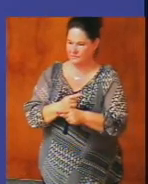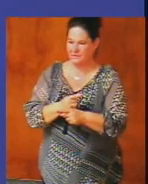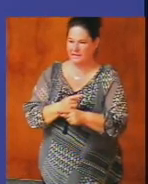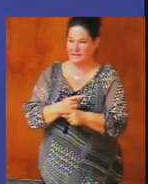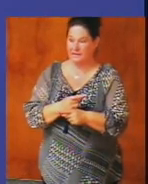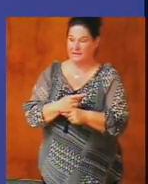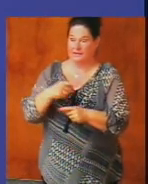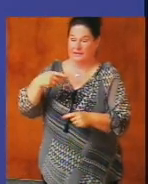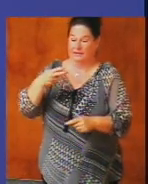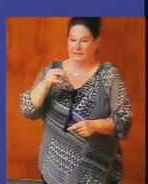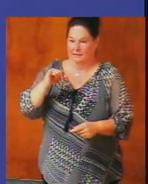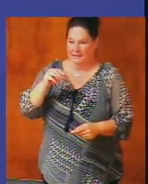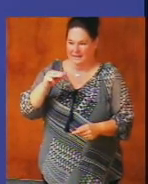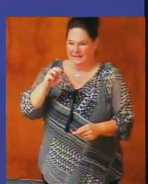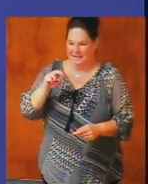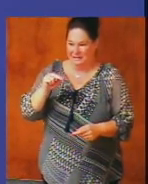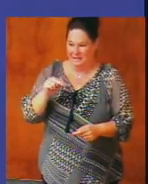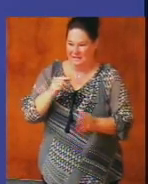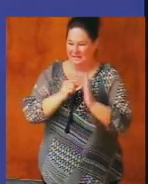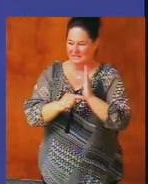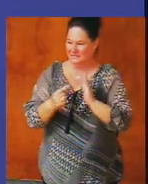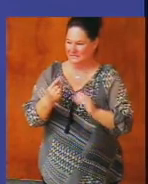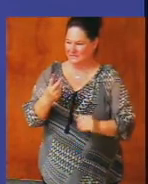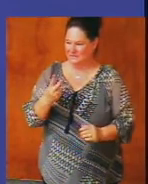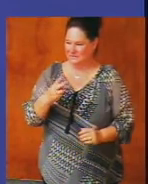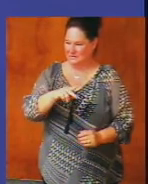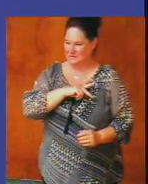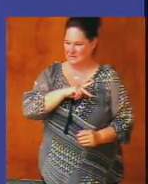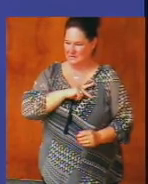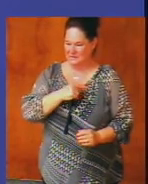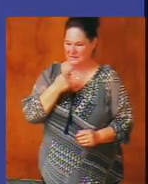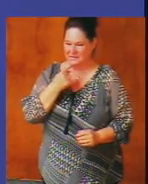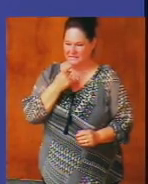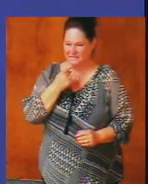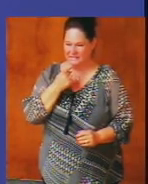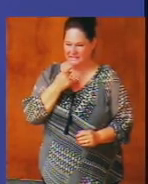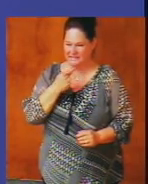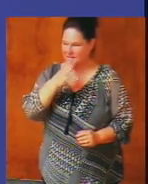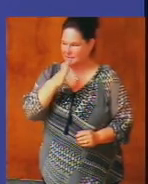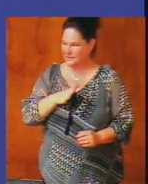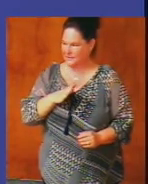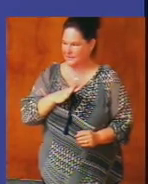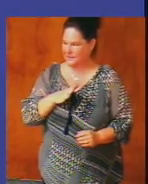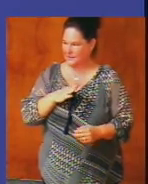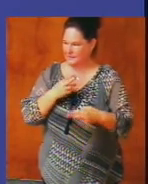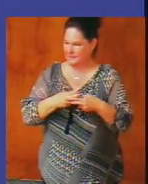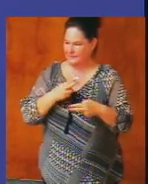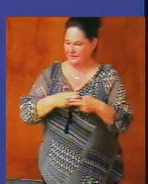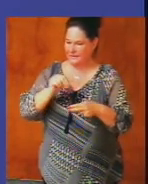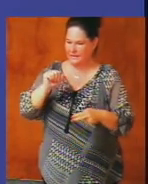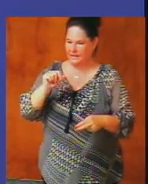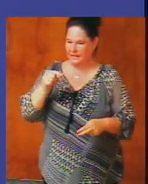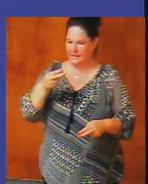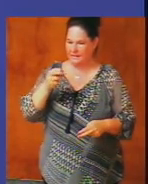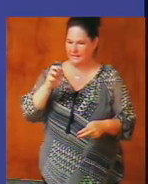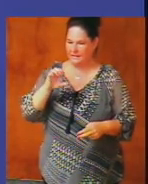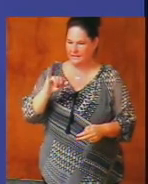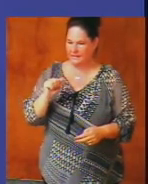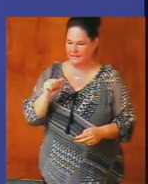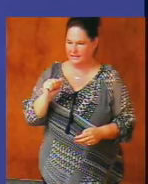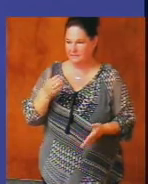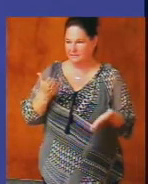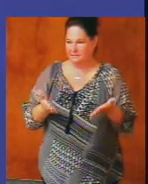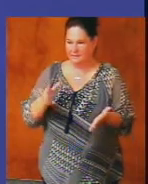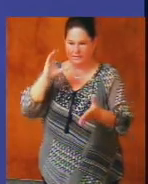And in Philemon verse 2, Paul mentions a lady named Apphia, perhaps